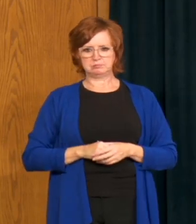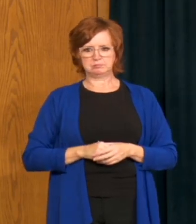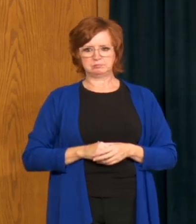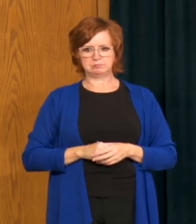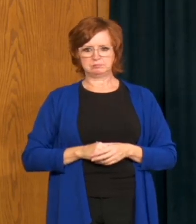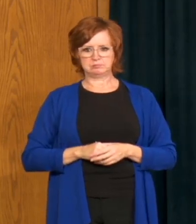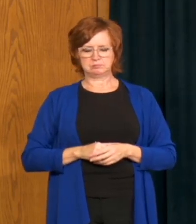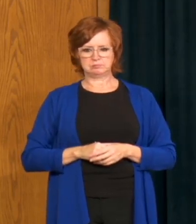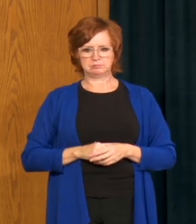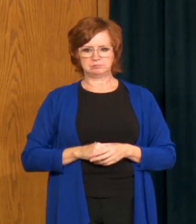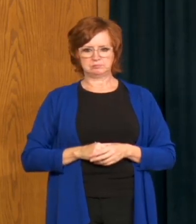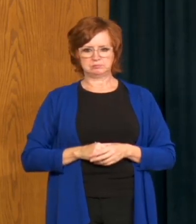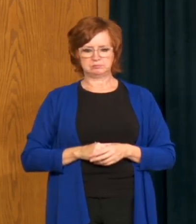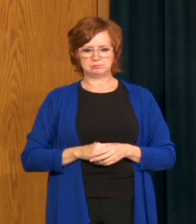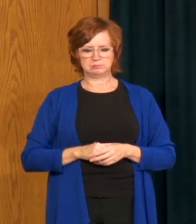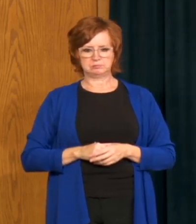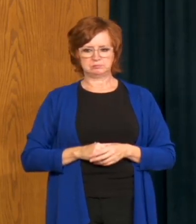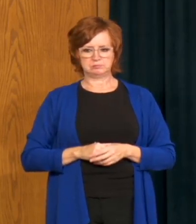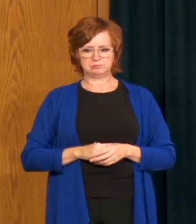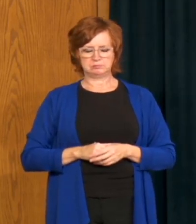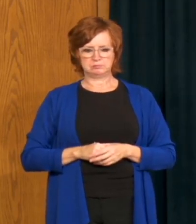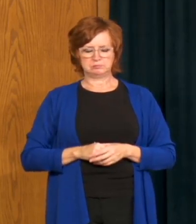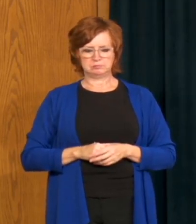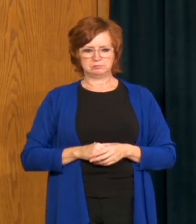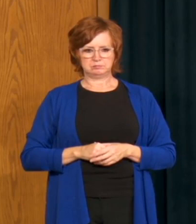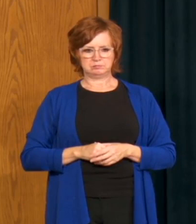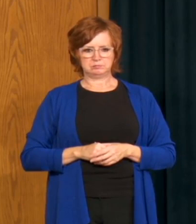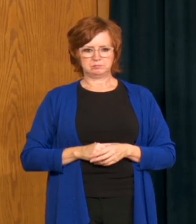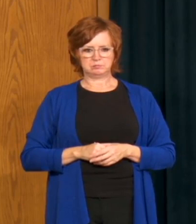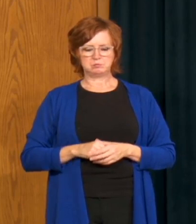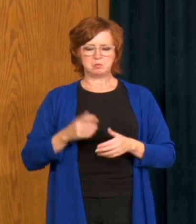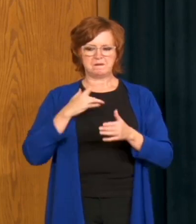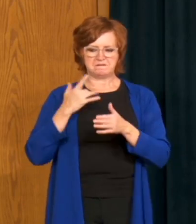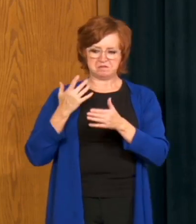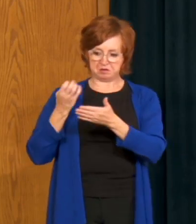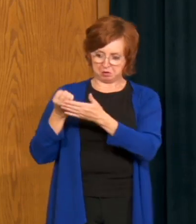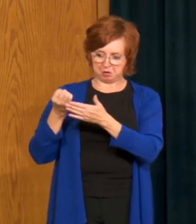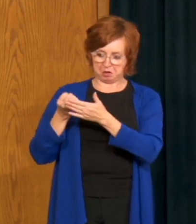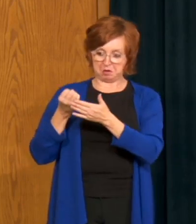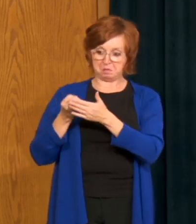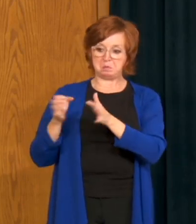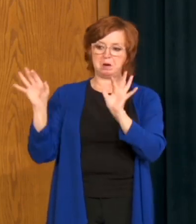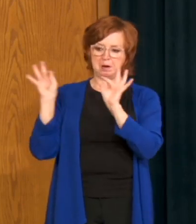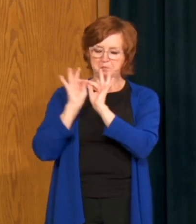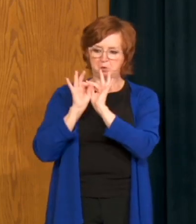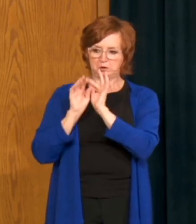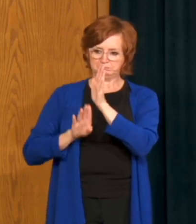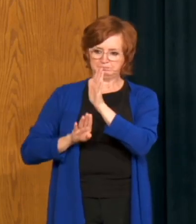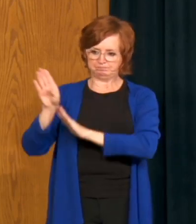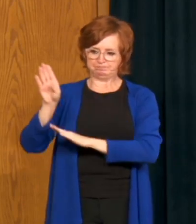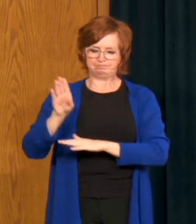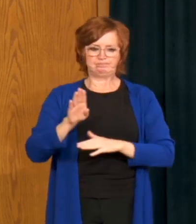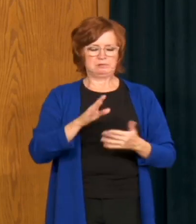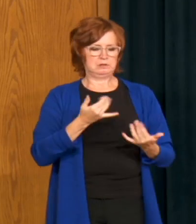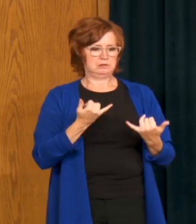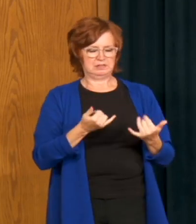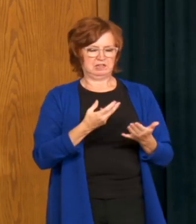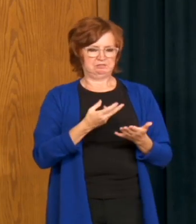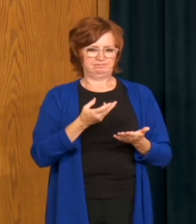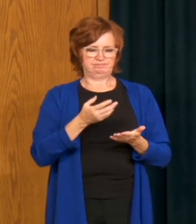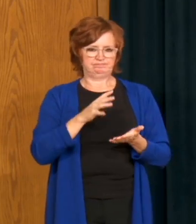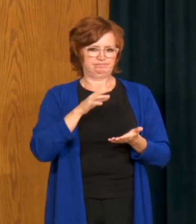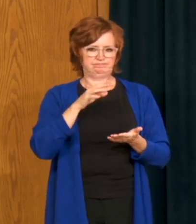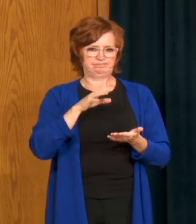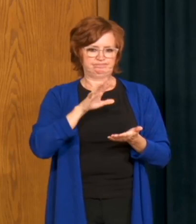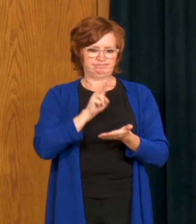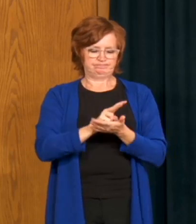that there would be an economic activity would far outweigh the investment that was made. So we made the decision. We weren't successful in the bid.